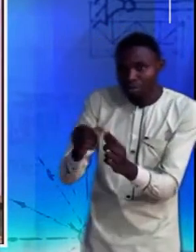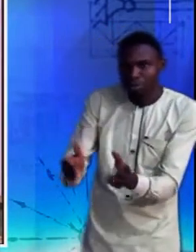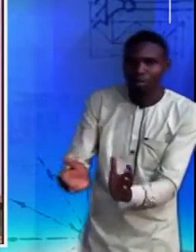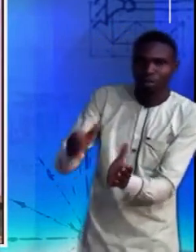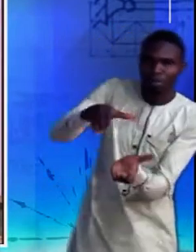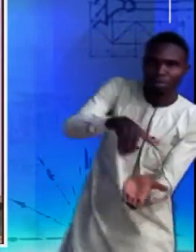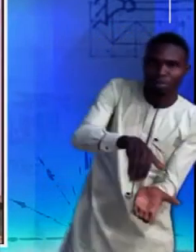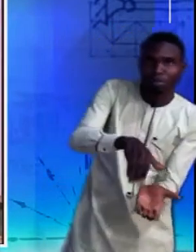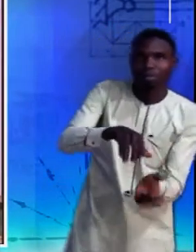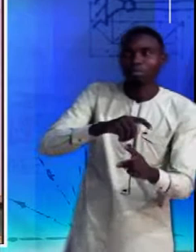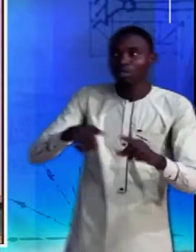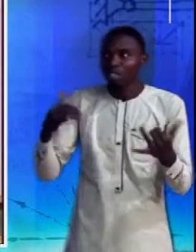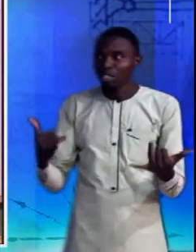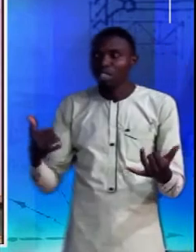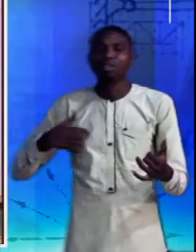define time first.